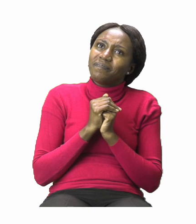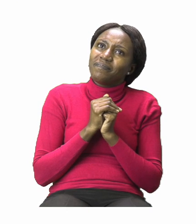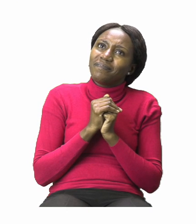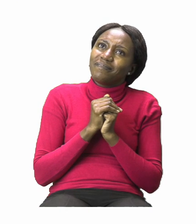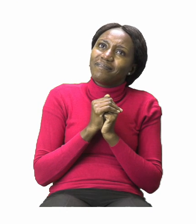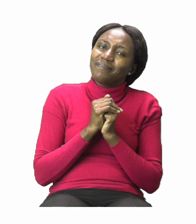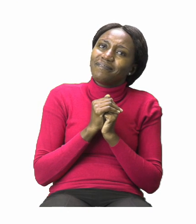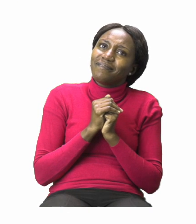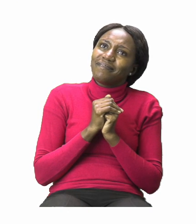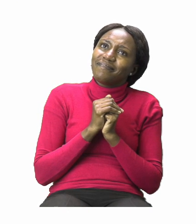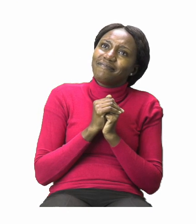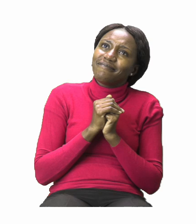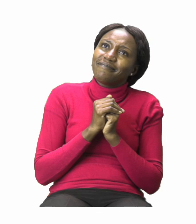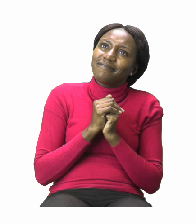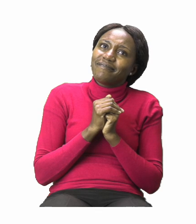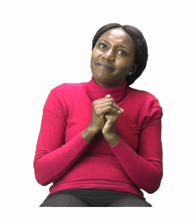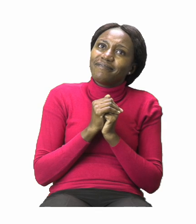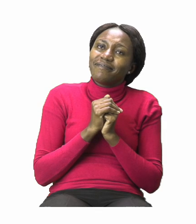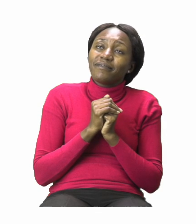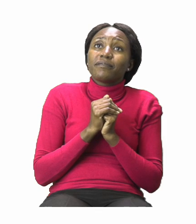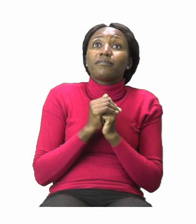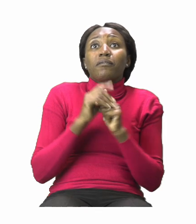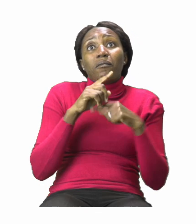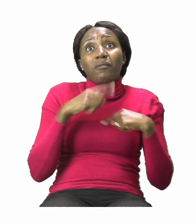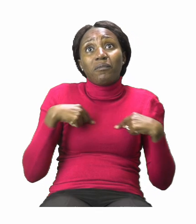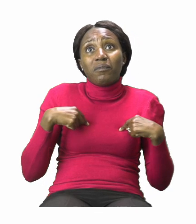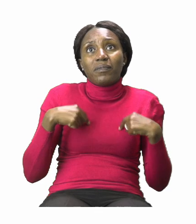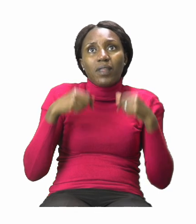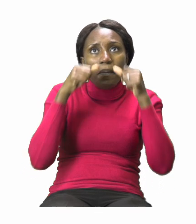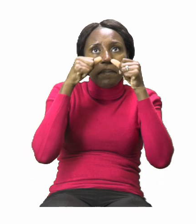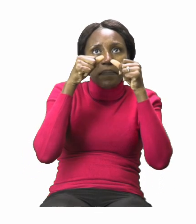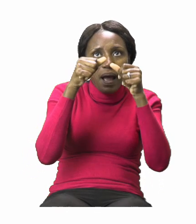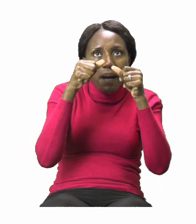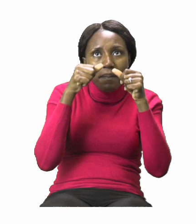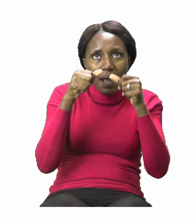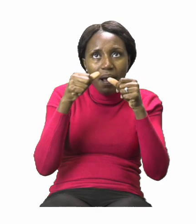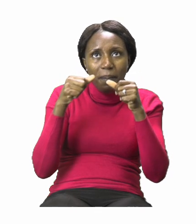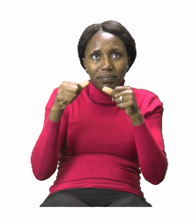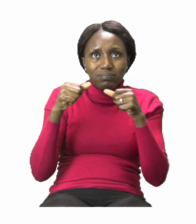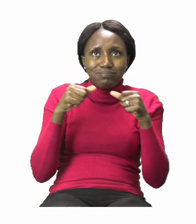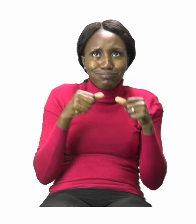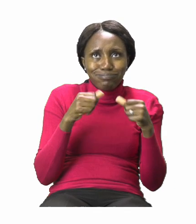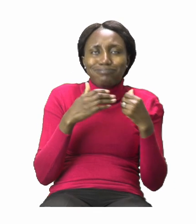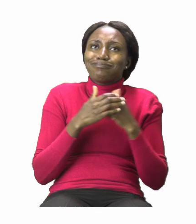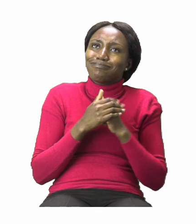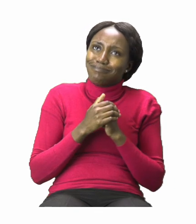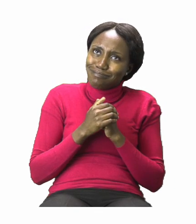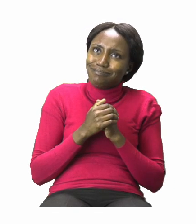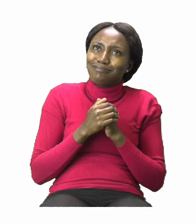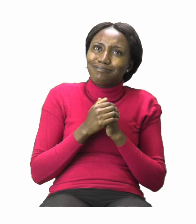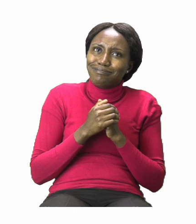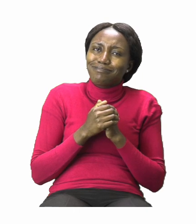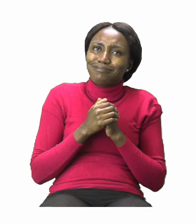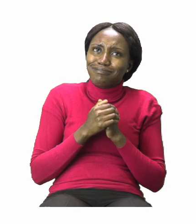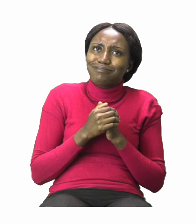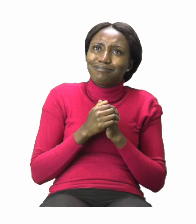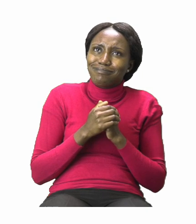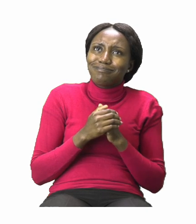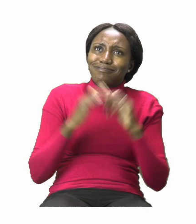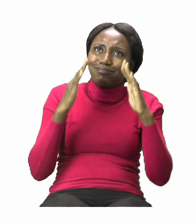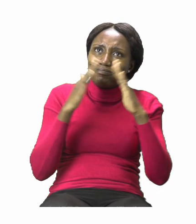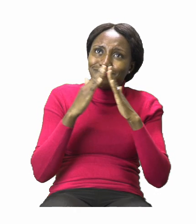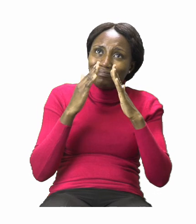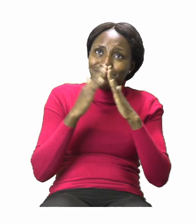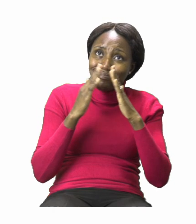we are going to do a collage. Now, this house is going to be the one that we are going to collage